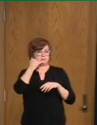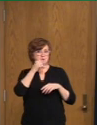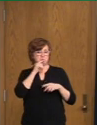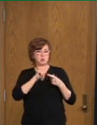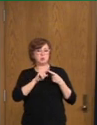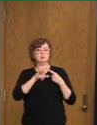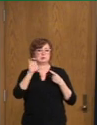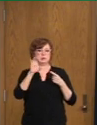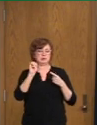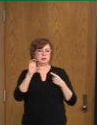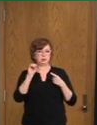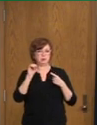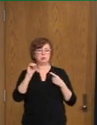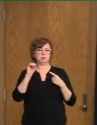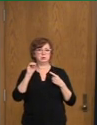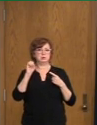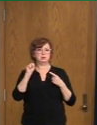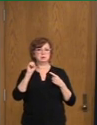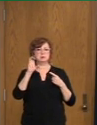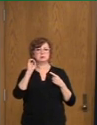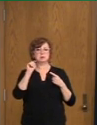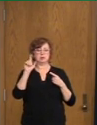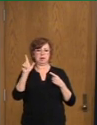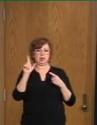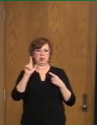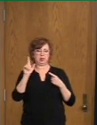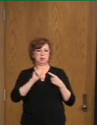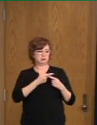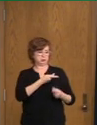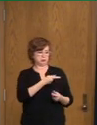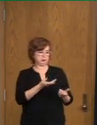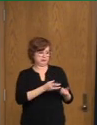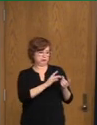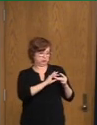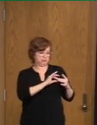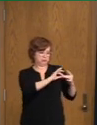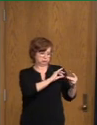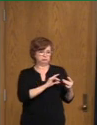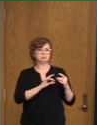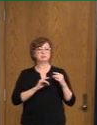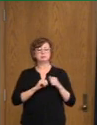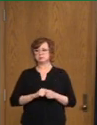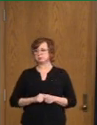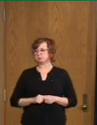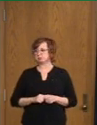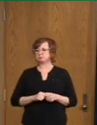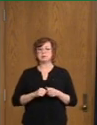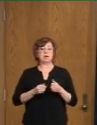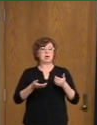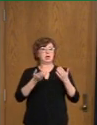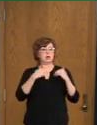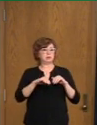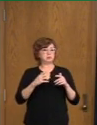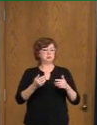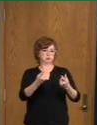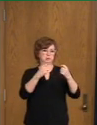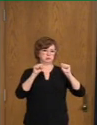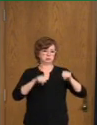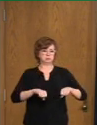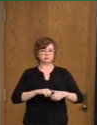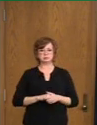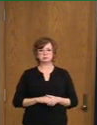Saskatchewan Health Authority, Scott Livingston. Both Premier Moe and Dr. Shahab will have some opening remarks, and then we will have time for